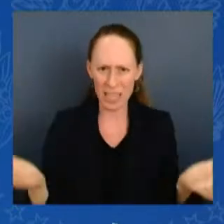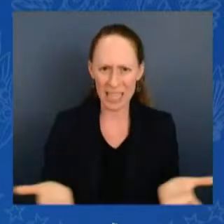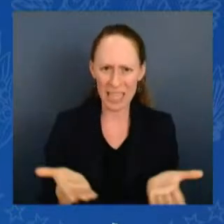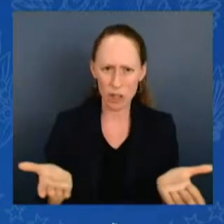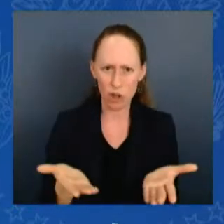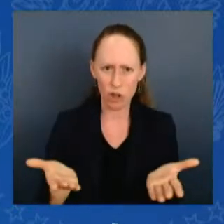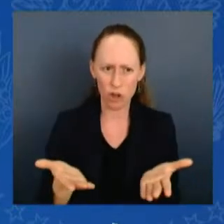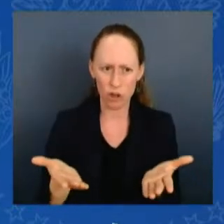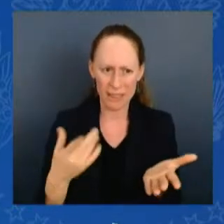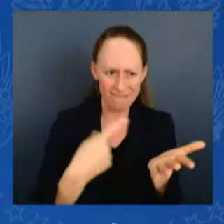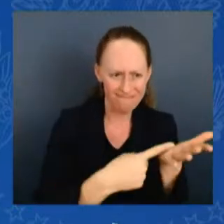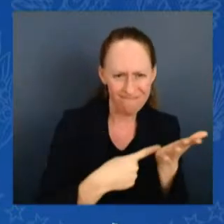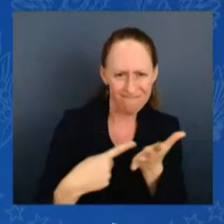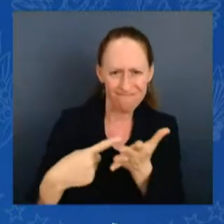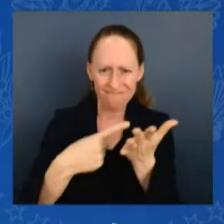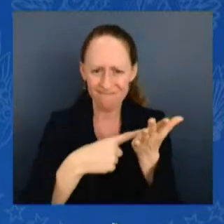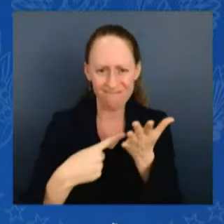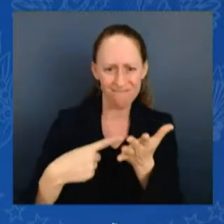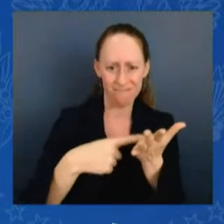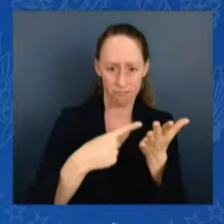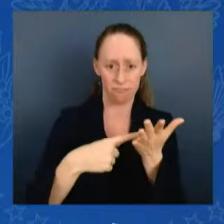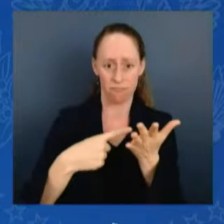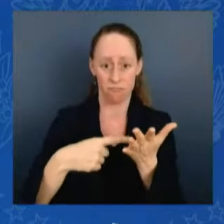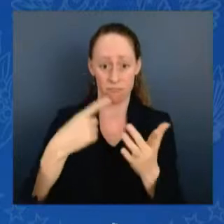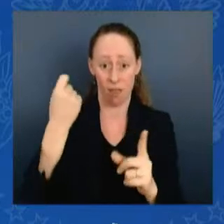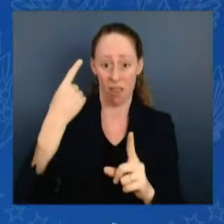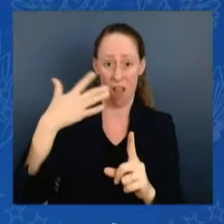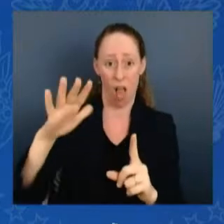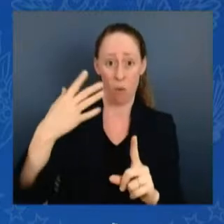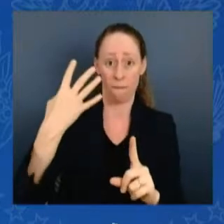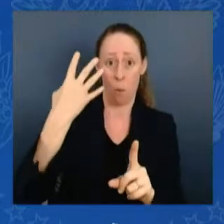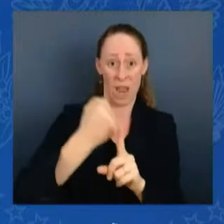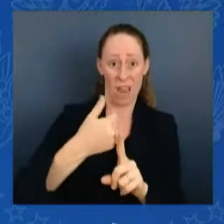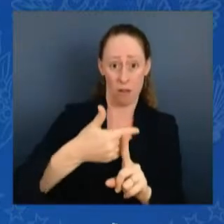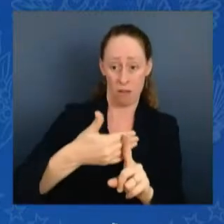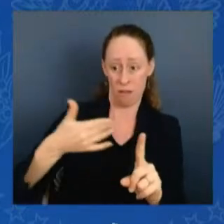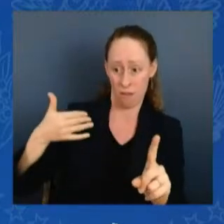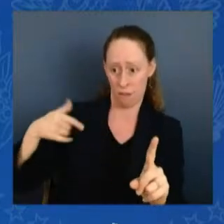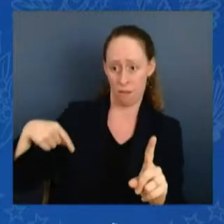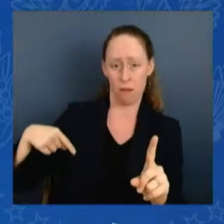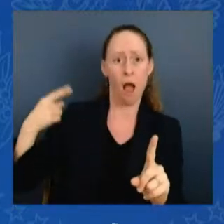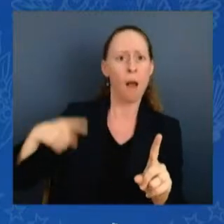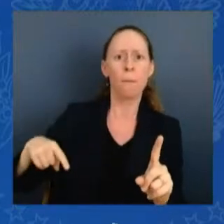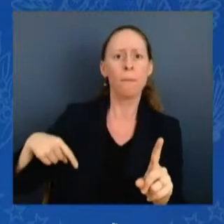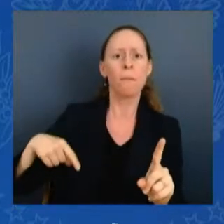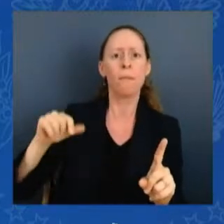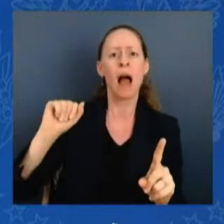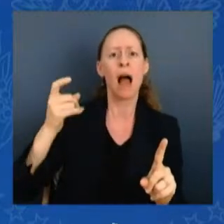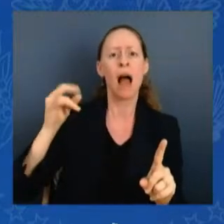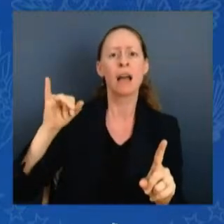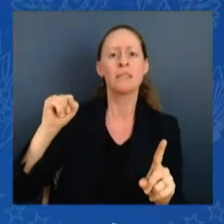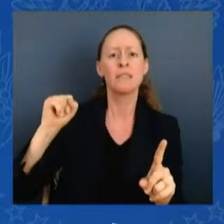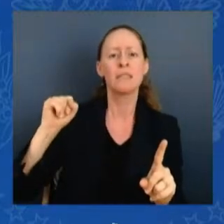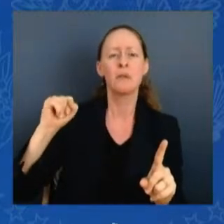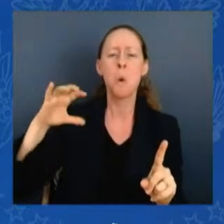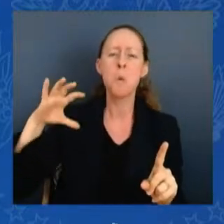powers and the end of the most devastating war the world had ever known. Here,